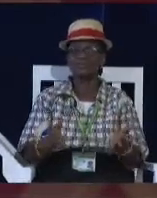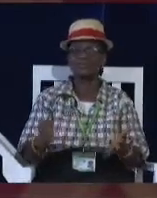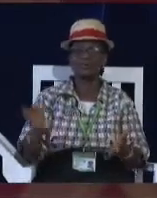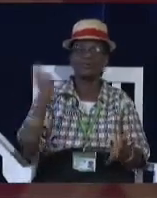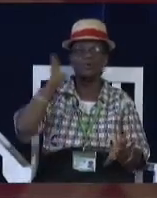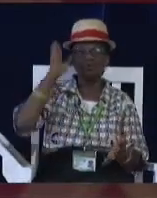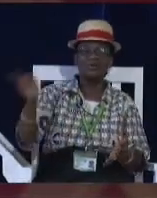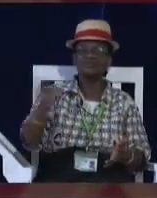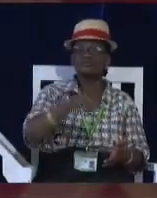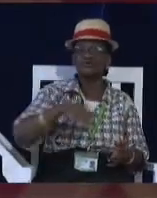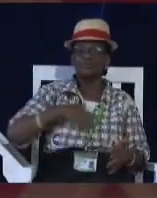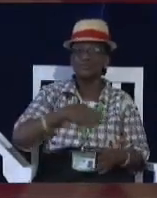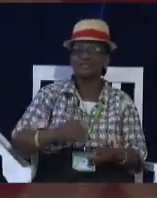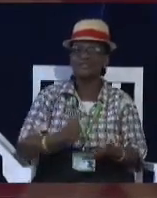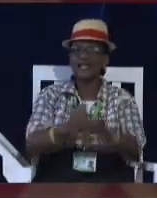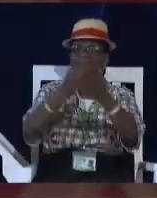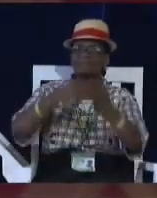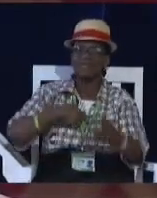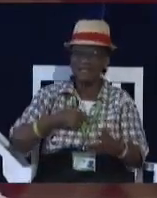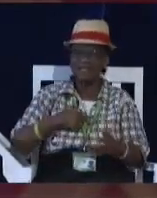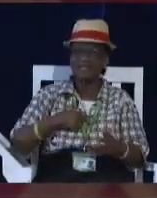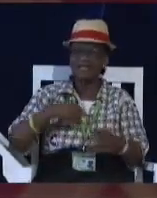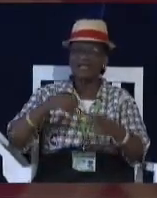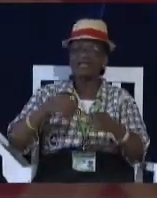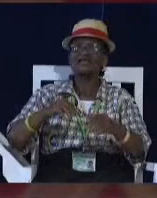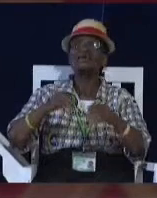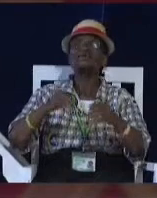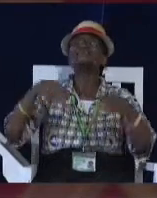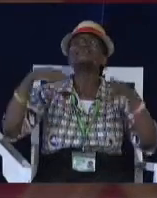Lord a big round of applause for the choir.